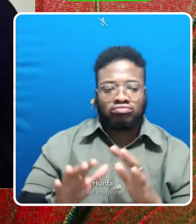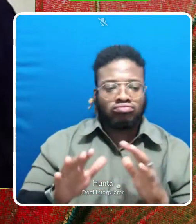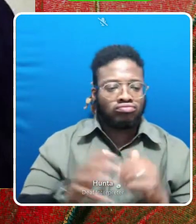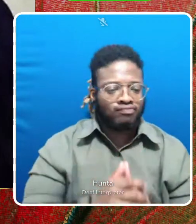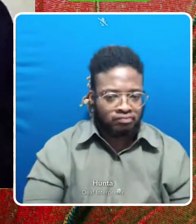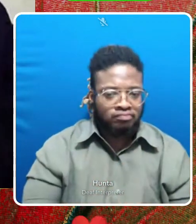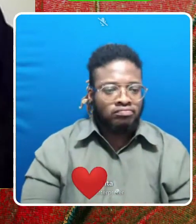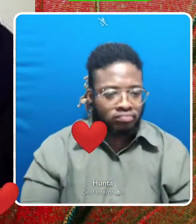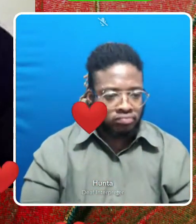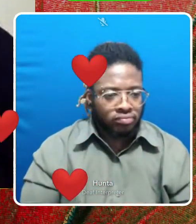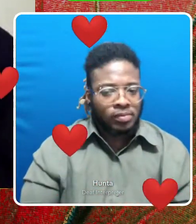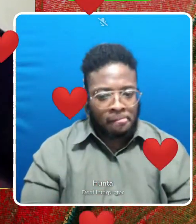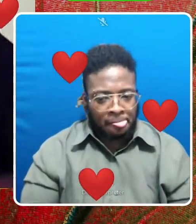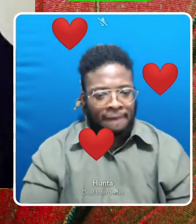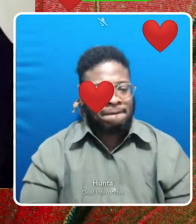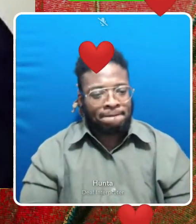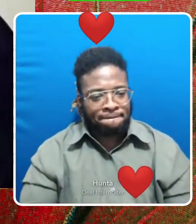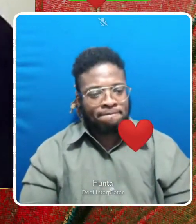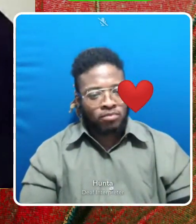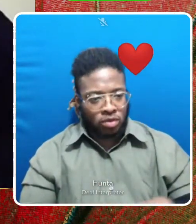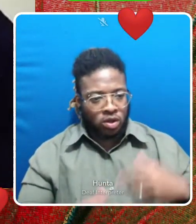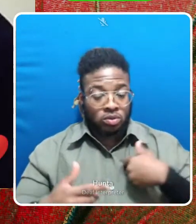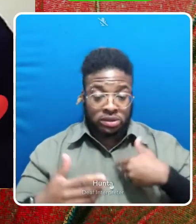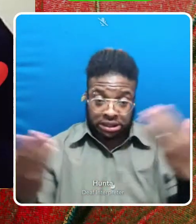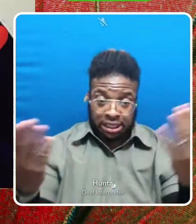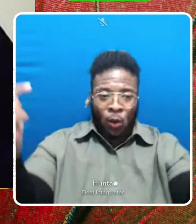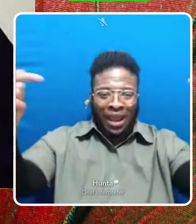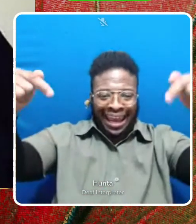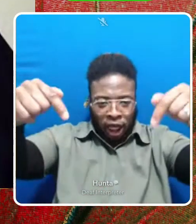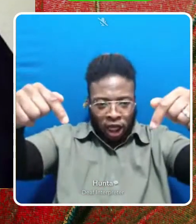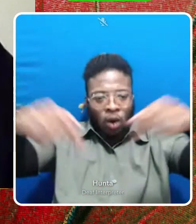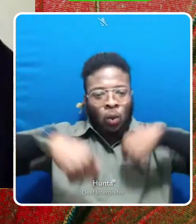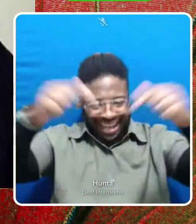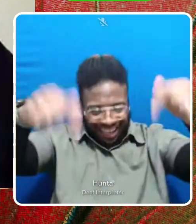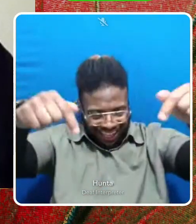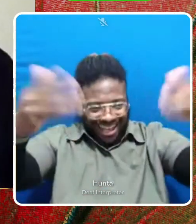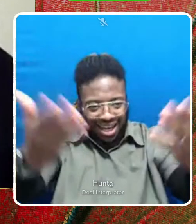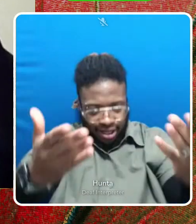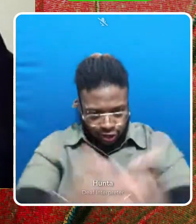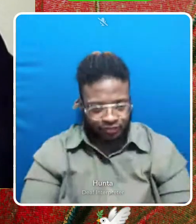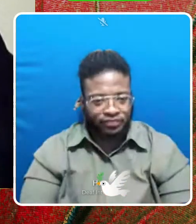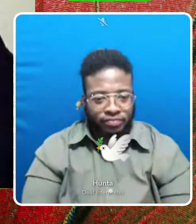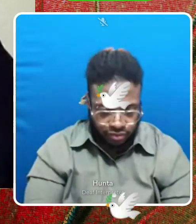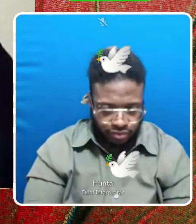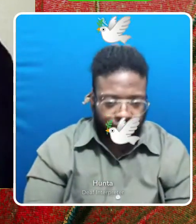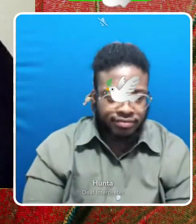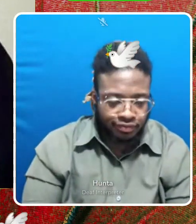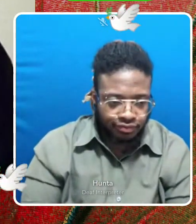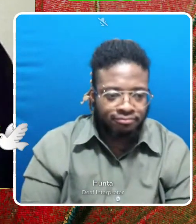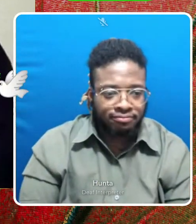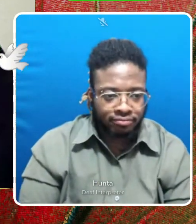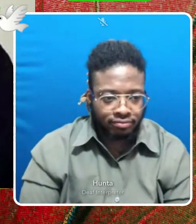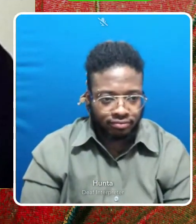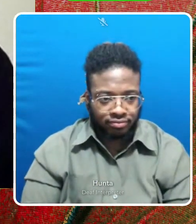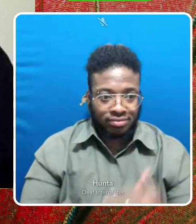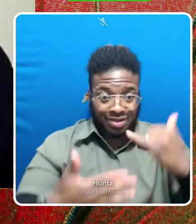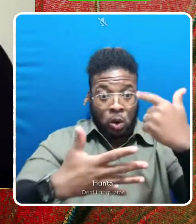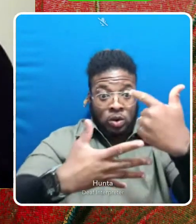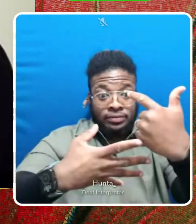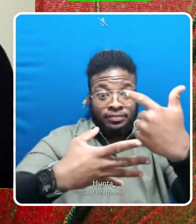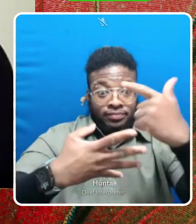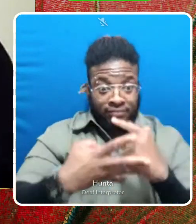it's not a win-win. We here. I've been sick We of here. your dirty So deeds, even when my up next, Up next, coming to perform, we